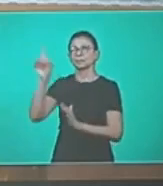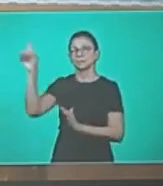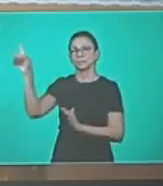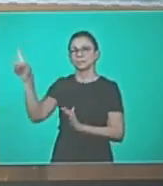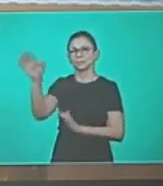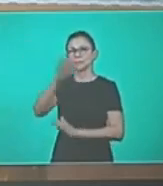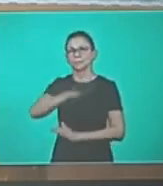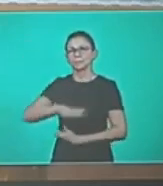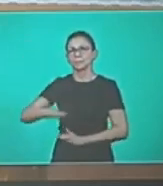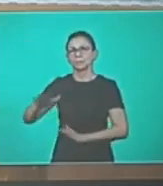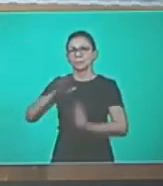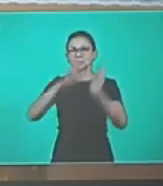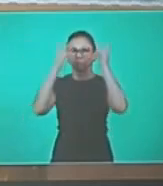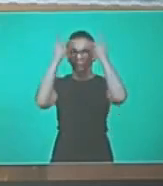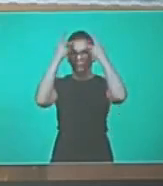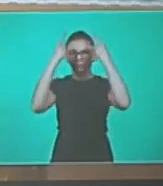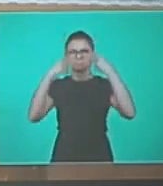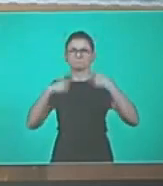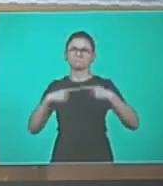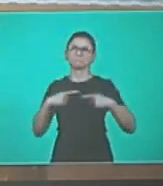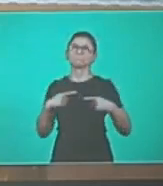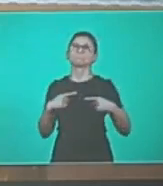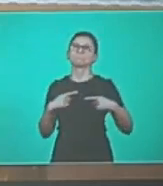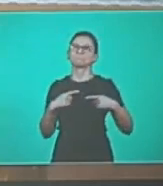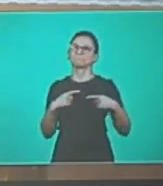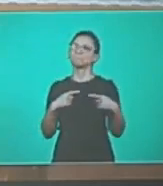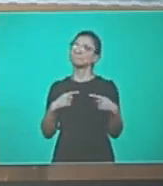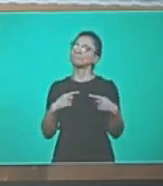the project of God for man.